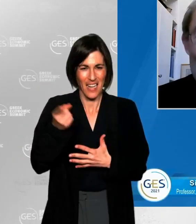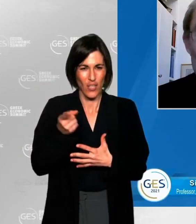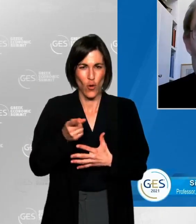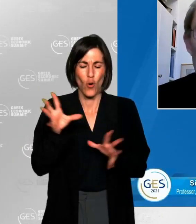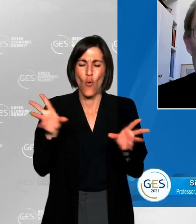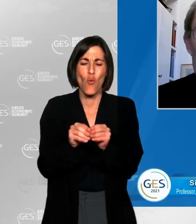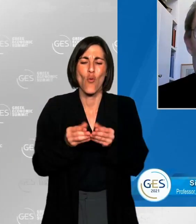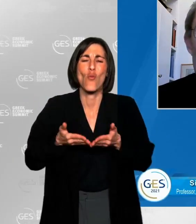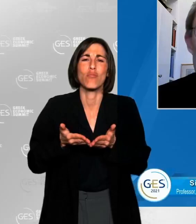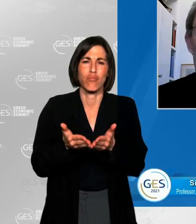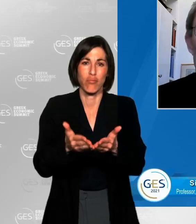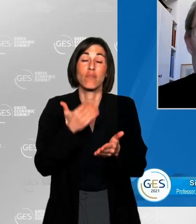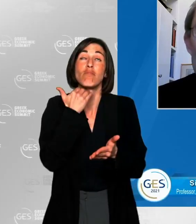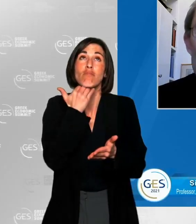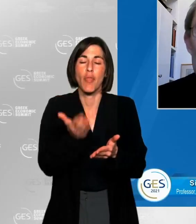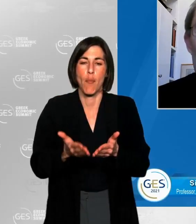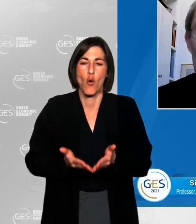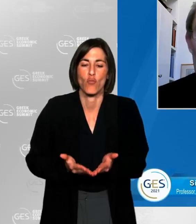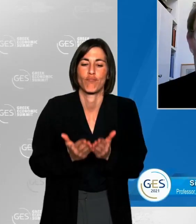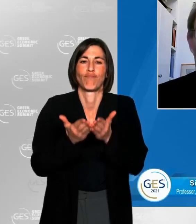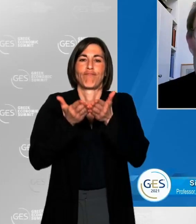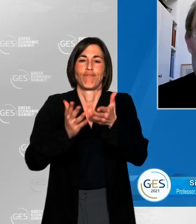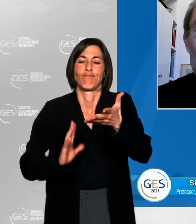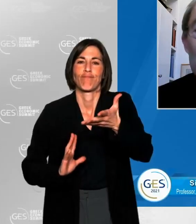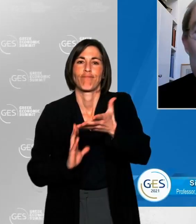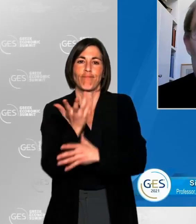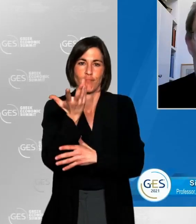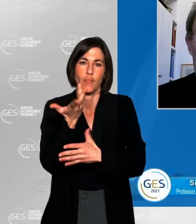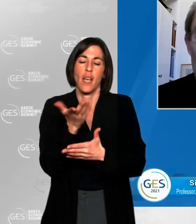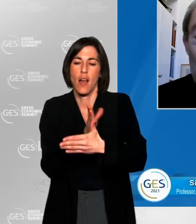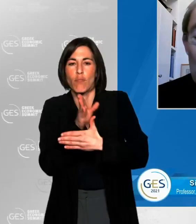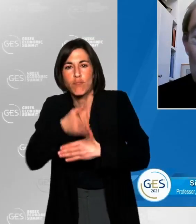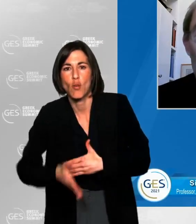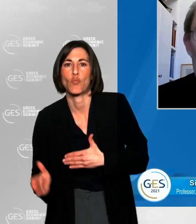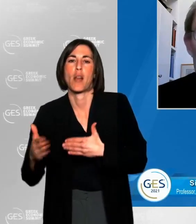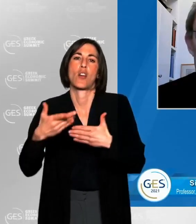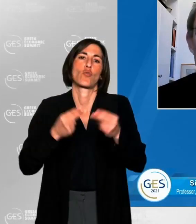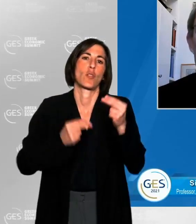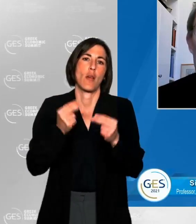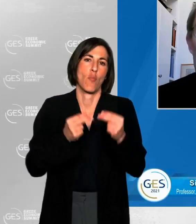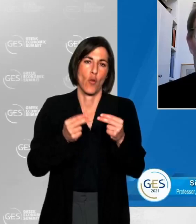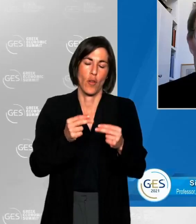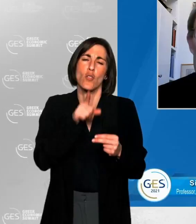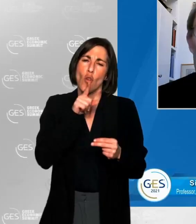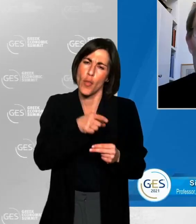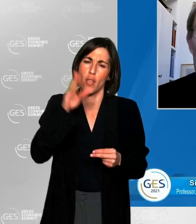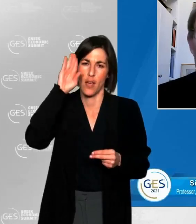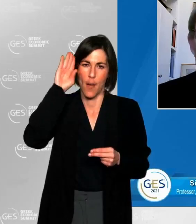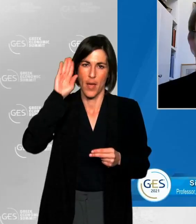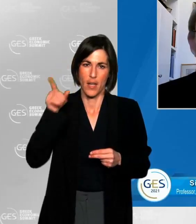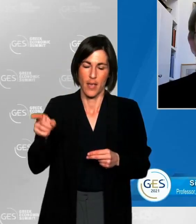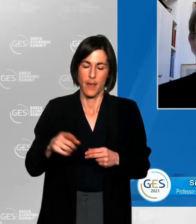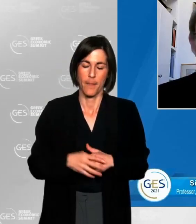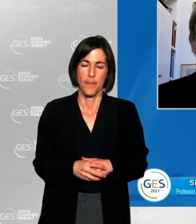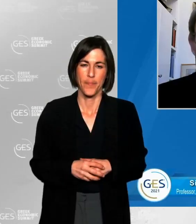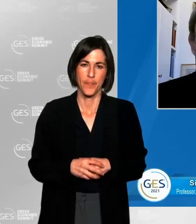in fact has been more or less the case in the United States since the recovery from the pandemic